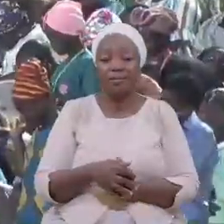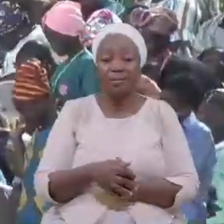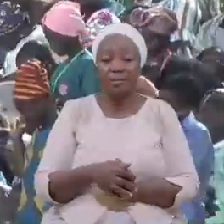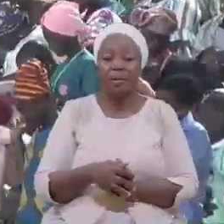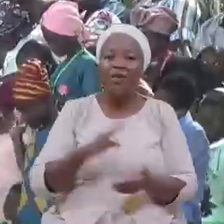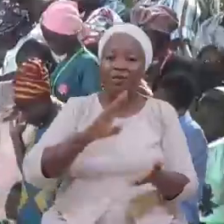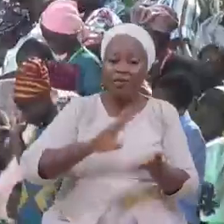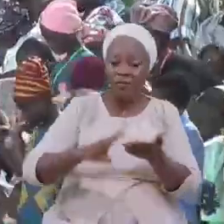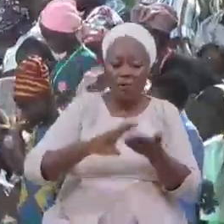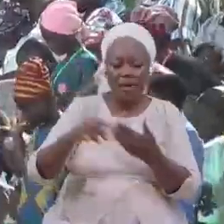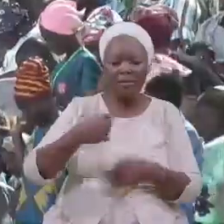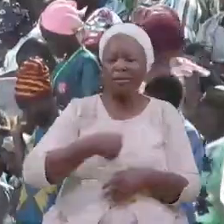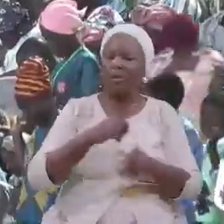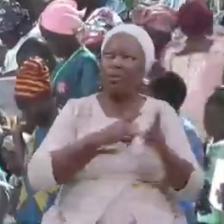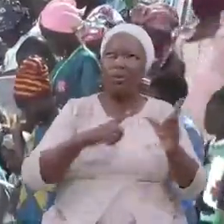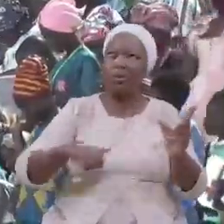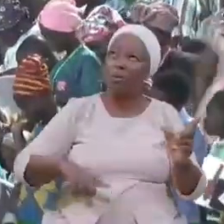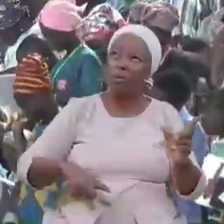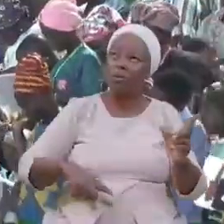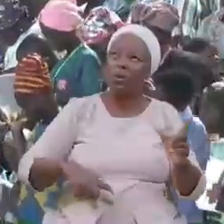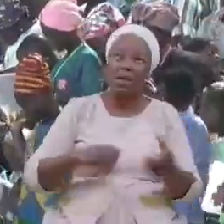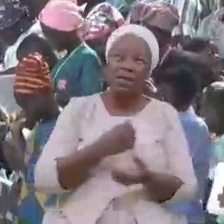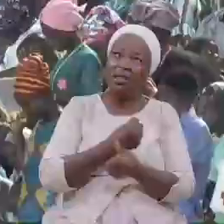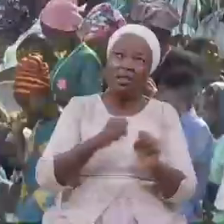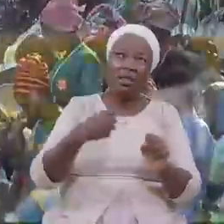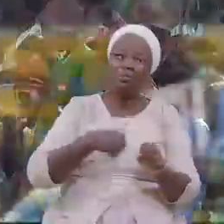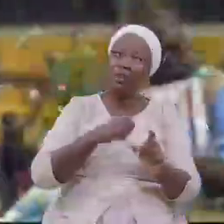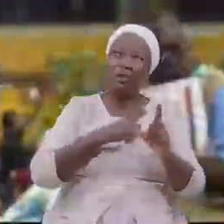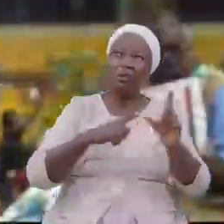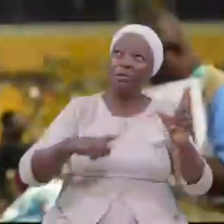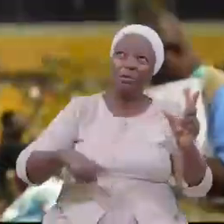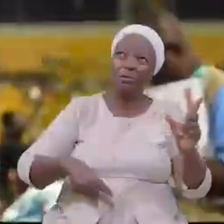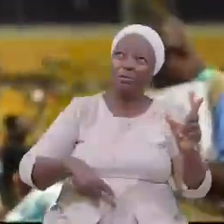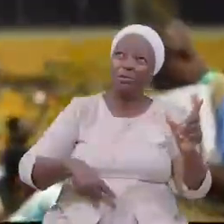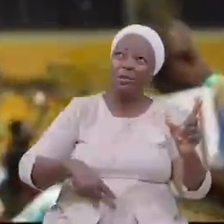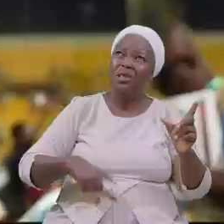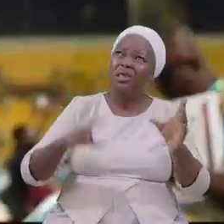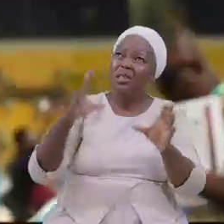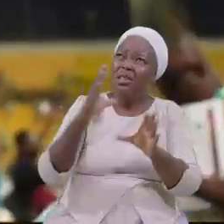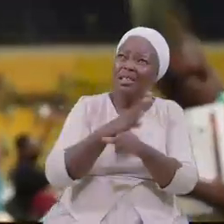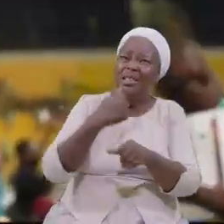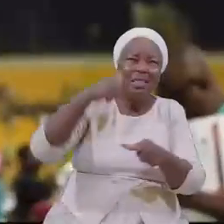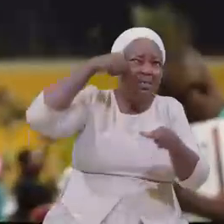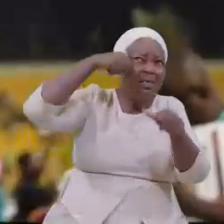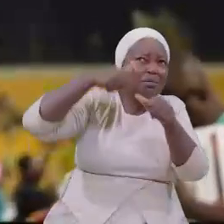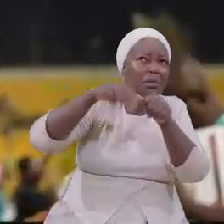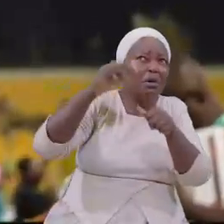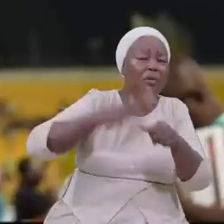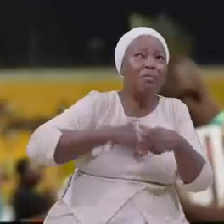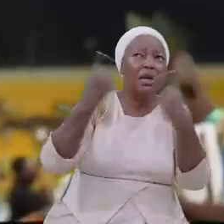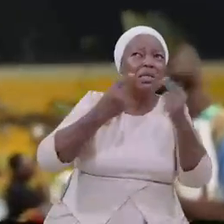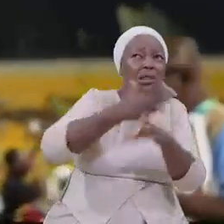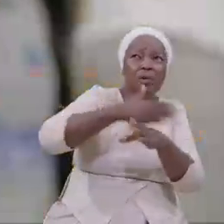Forgive me, Lord. Save me, Lord. Take the remembrance of all my sins away.